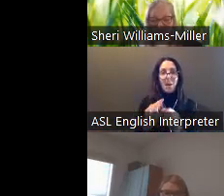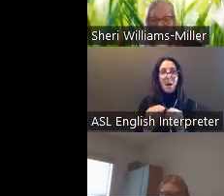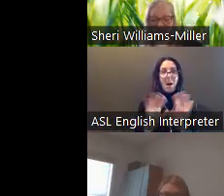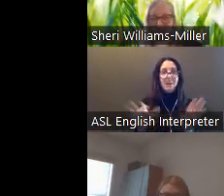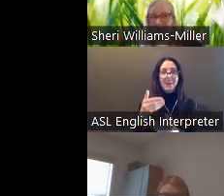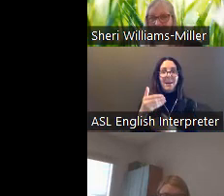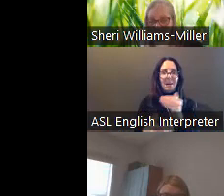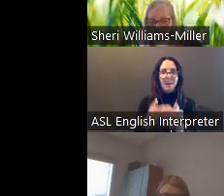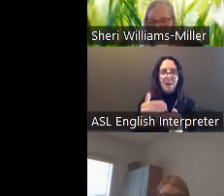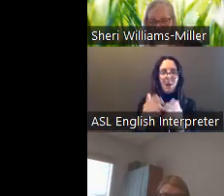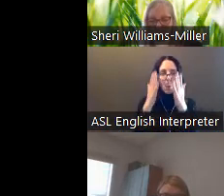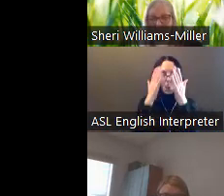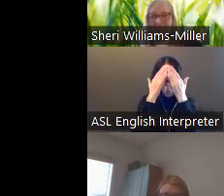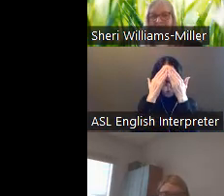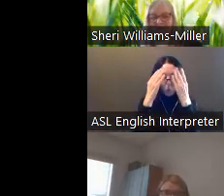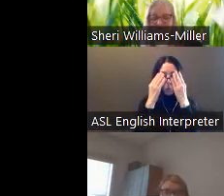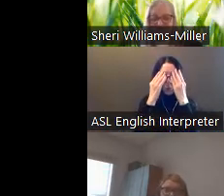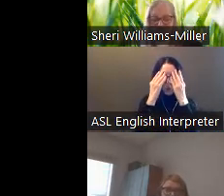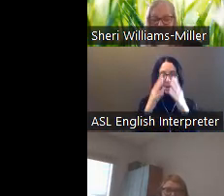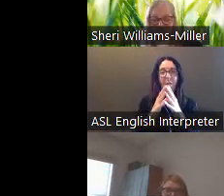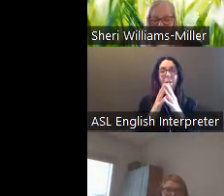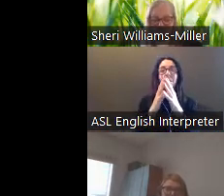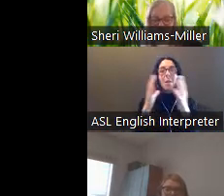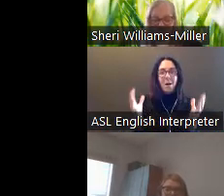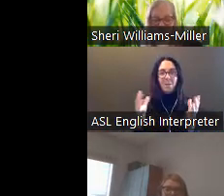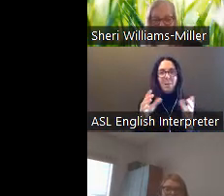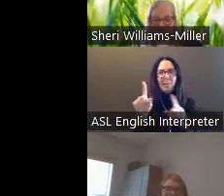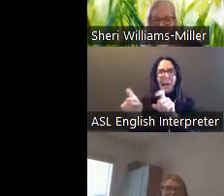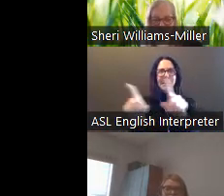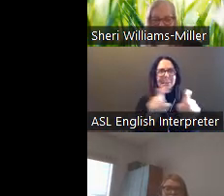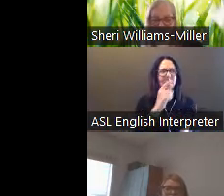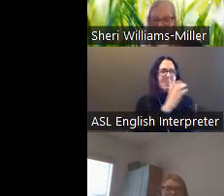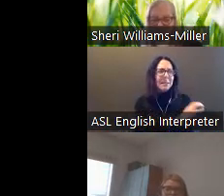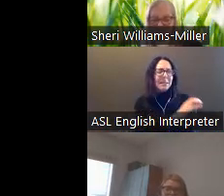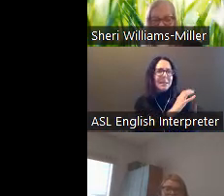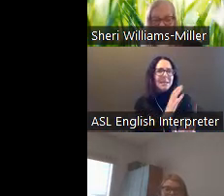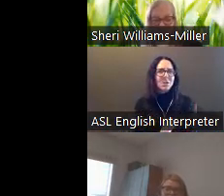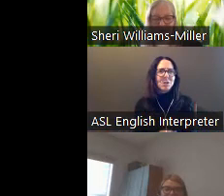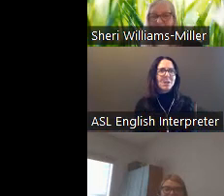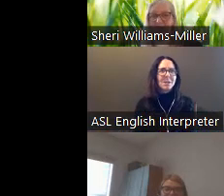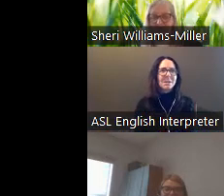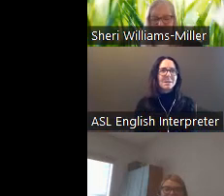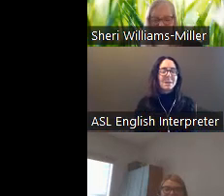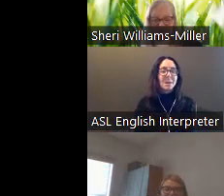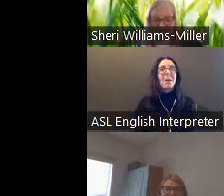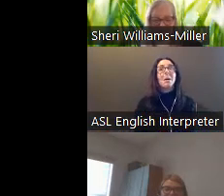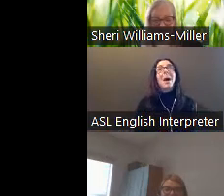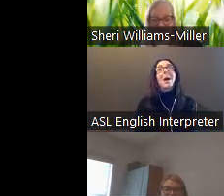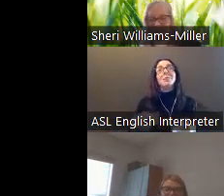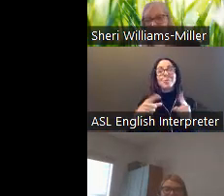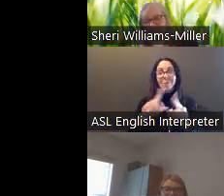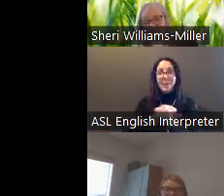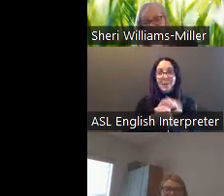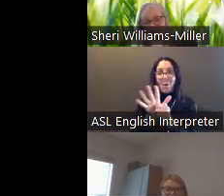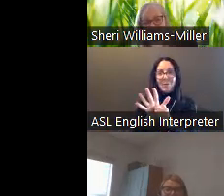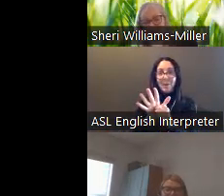were asking a lot of our clinicians as it grew in the middle of a pandemic